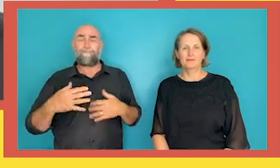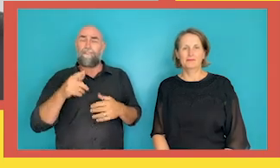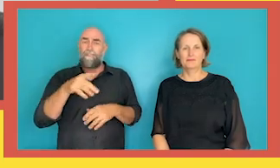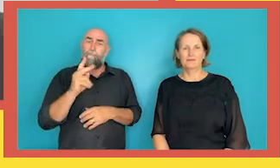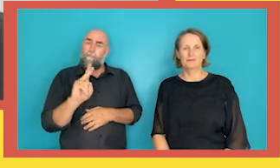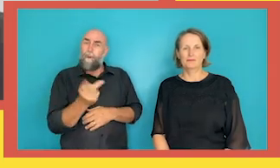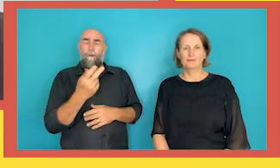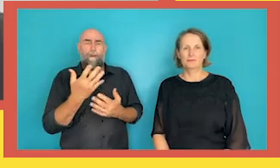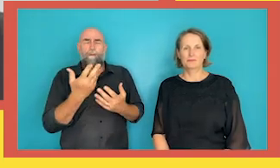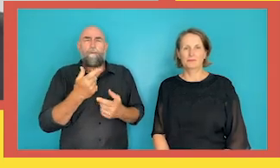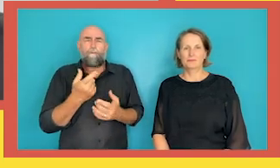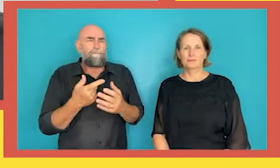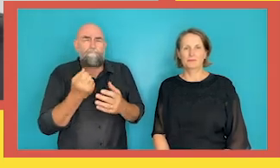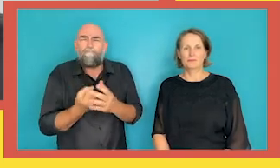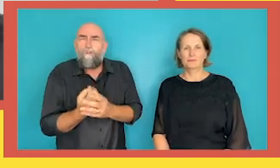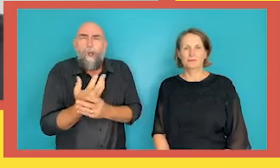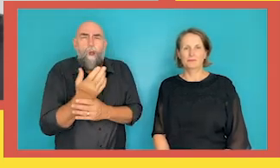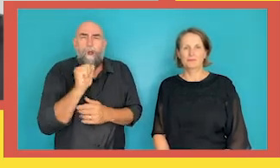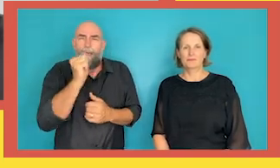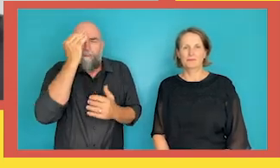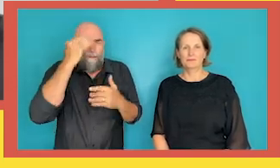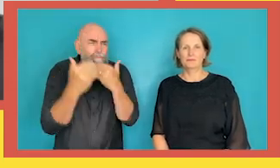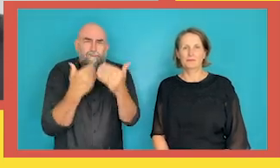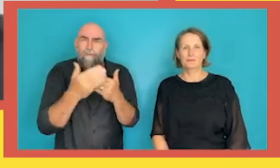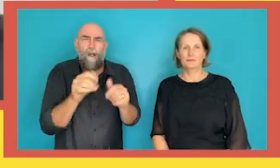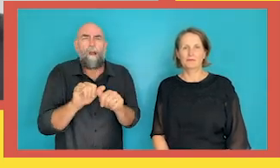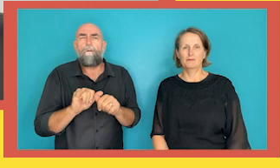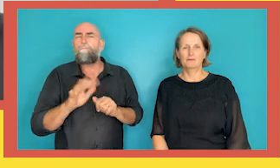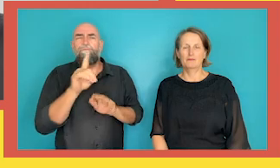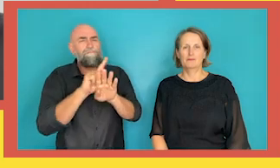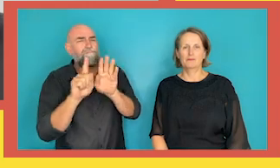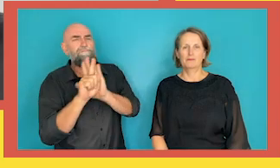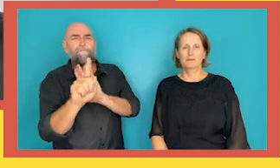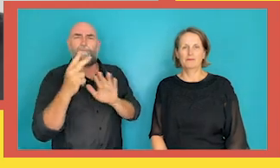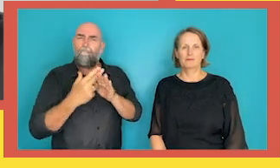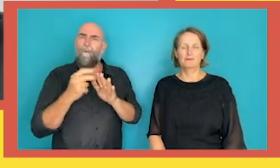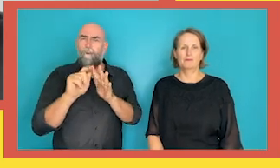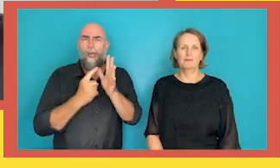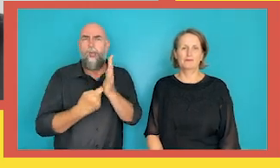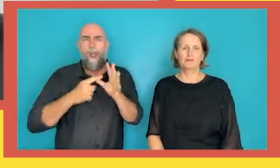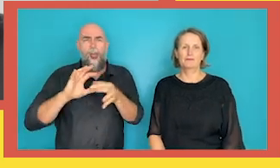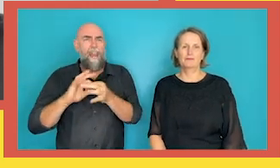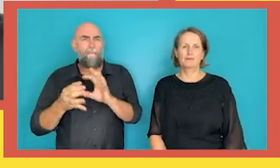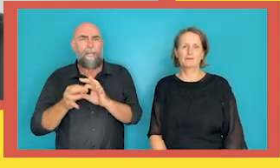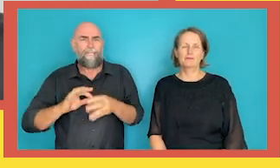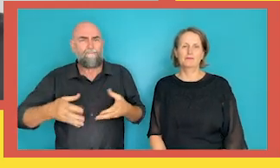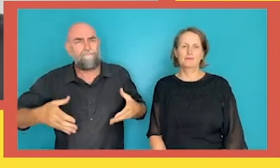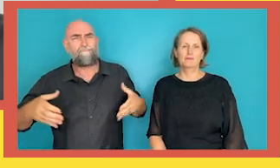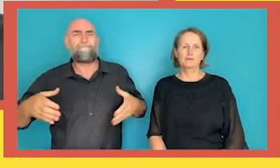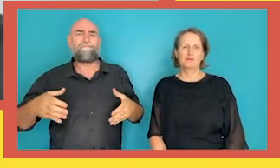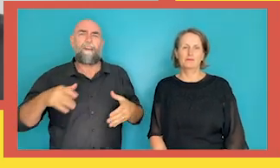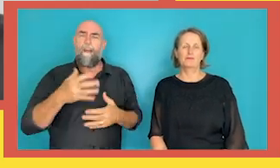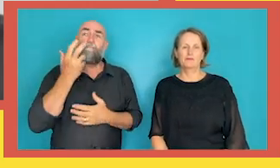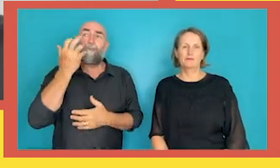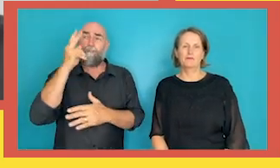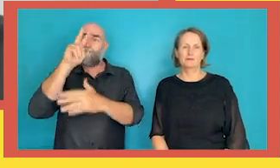grow in and out of their sport. They are wonderful ambassadors for the Paralympic movement, and they are so important for the future